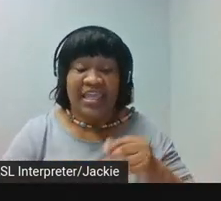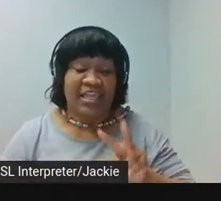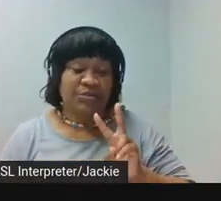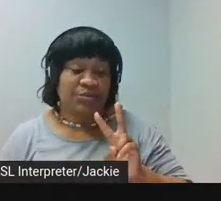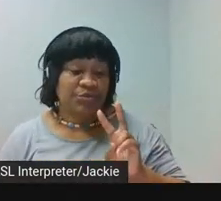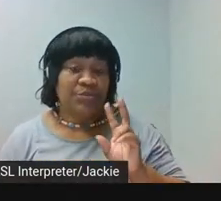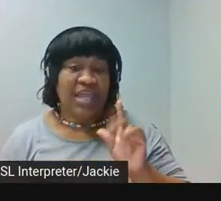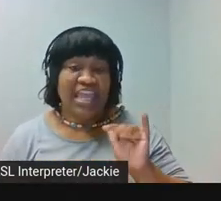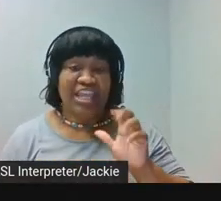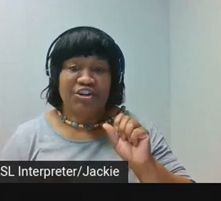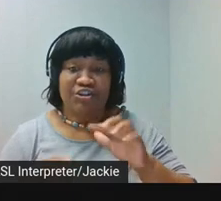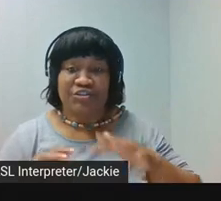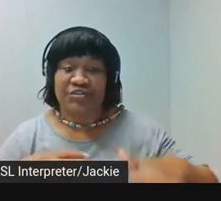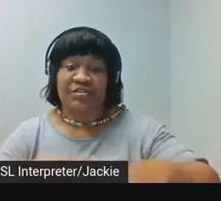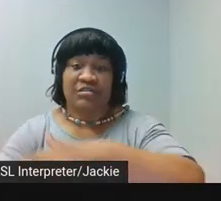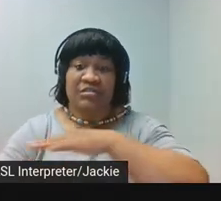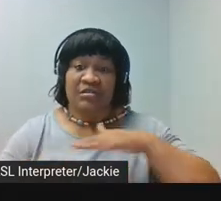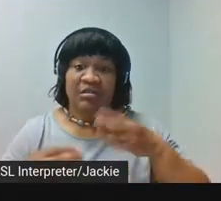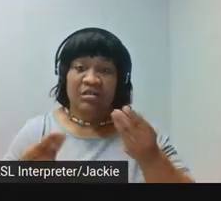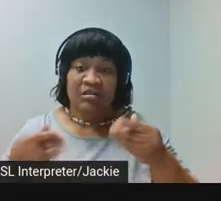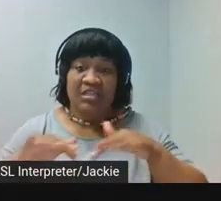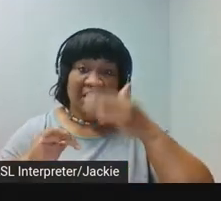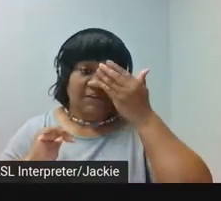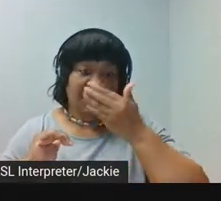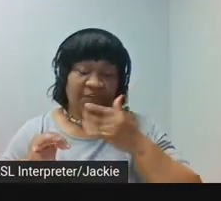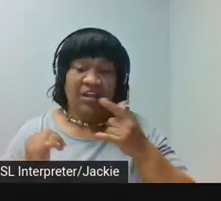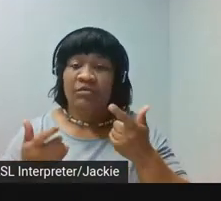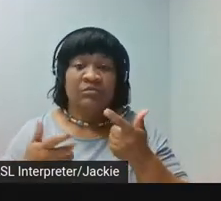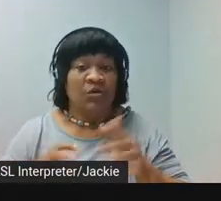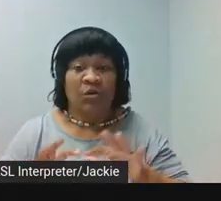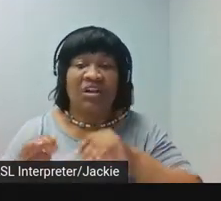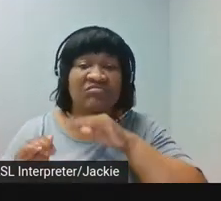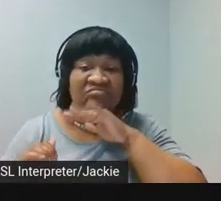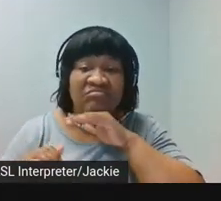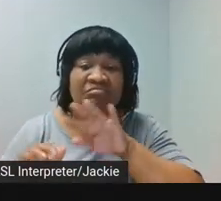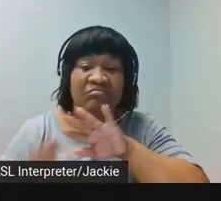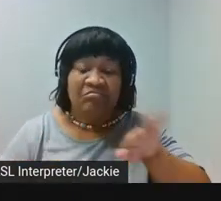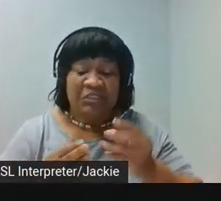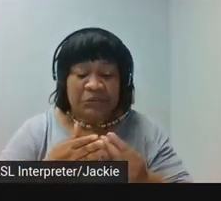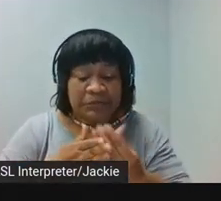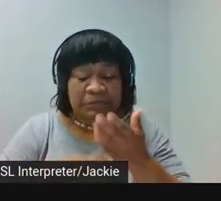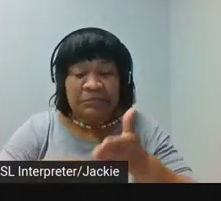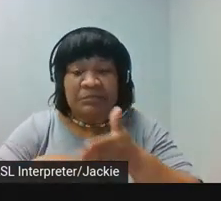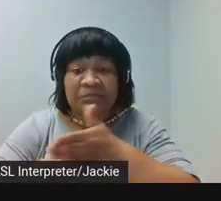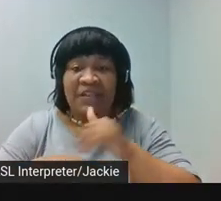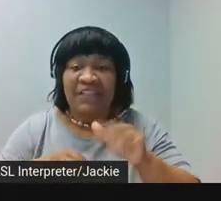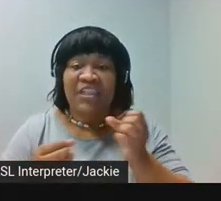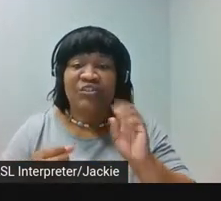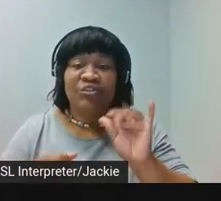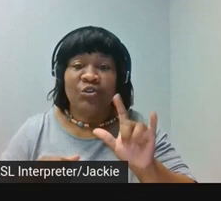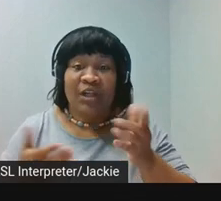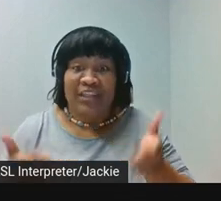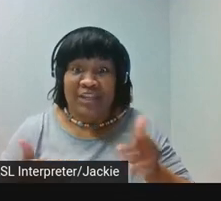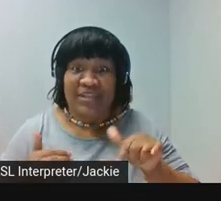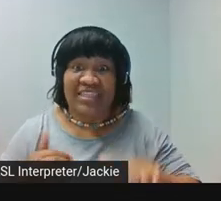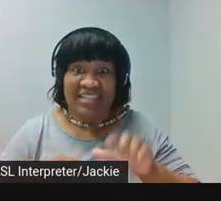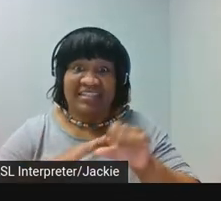prairie carbon sink in front of the greenhouse to mitigate pollutants and regenerate the soil here at the Malcolm X Memorial Foundation.